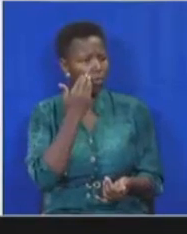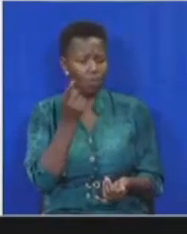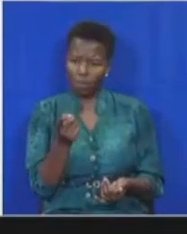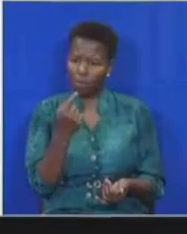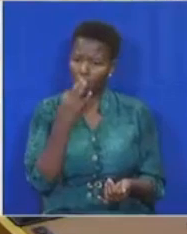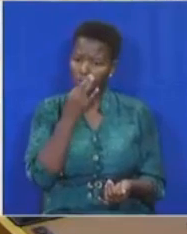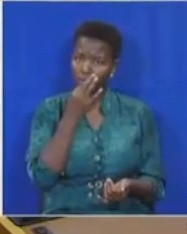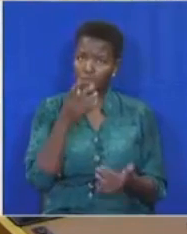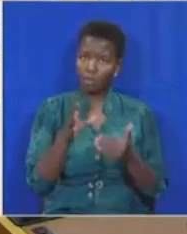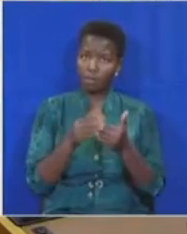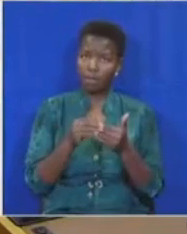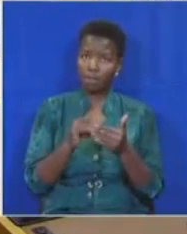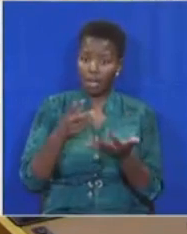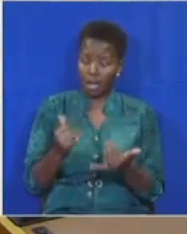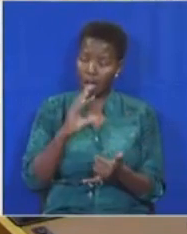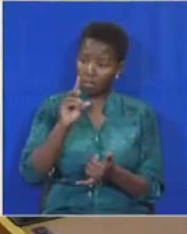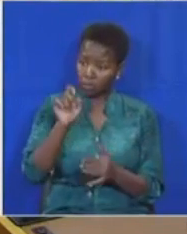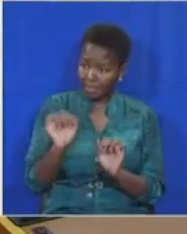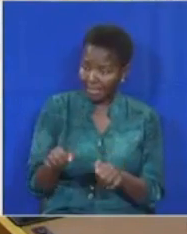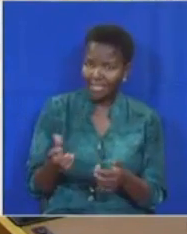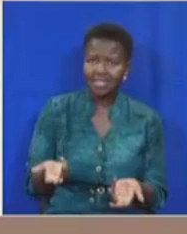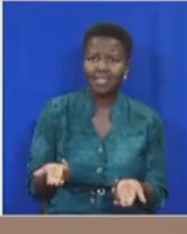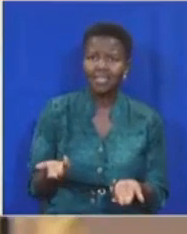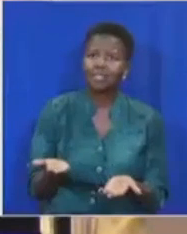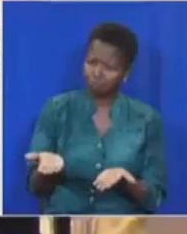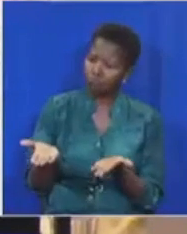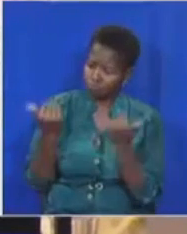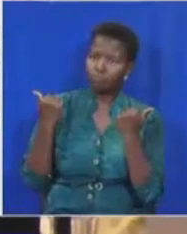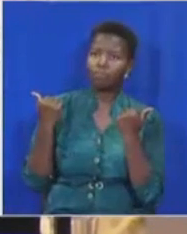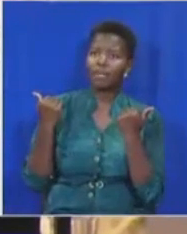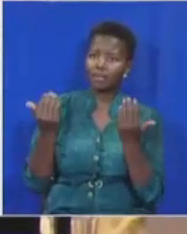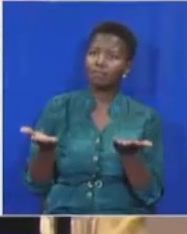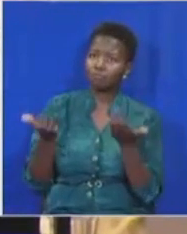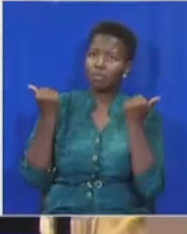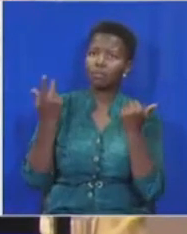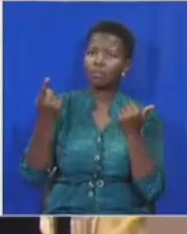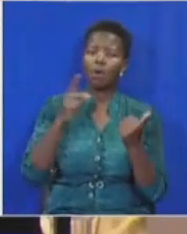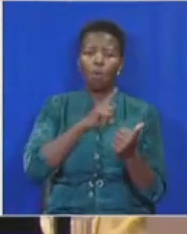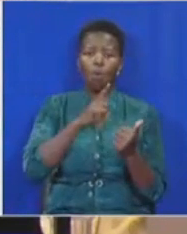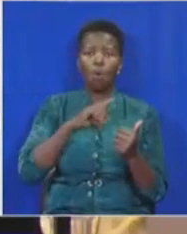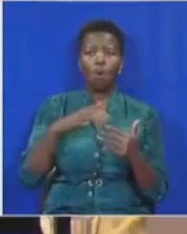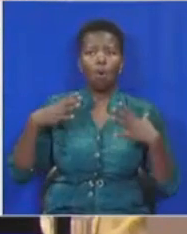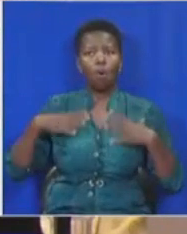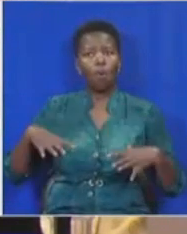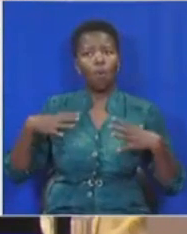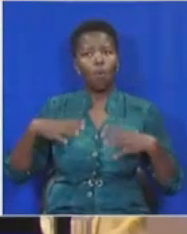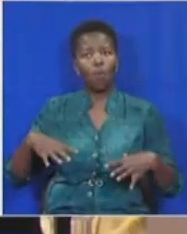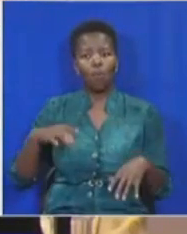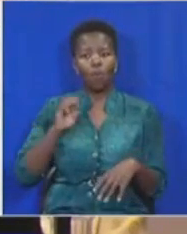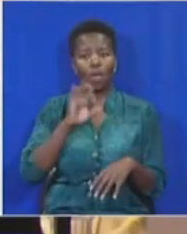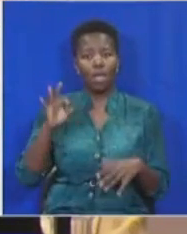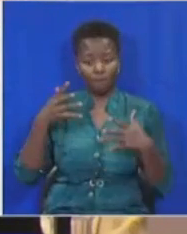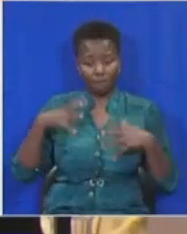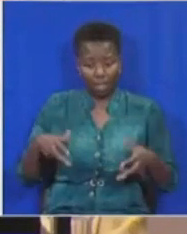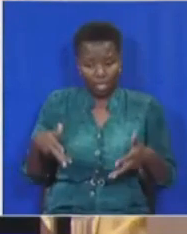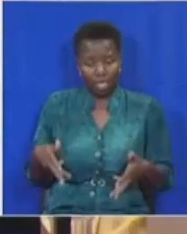if the member of the podium is willing to take a question. Bring it on. Why are you wearing the EFF regalia in the